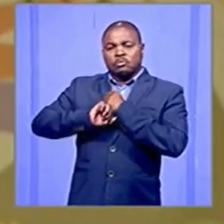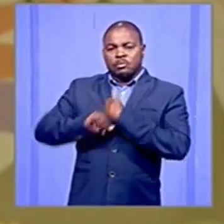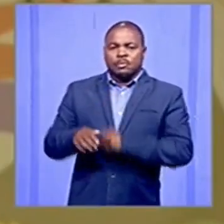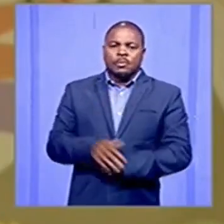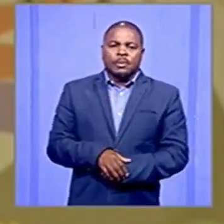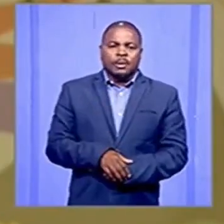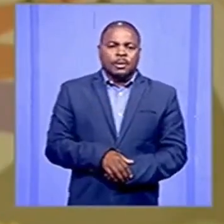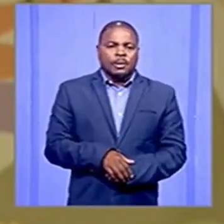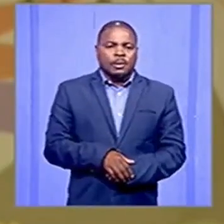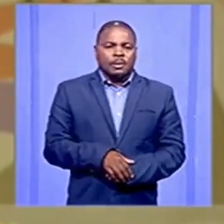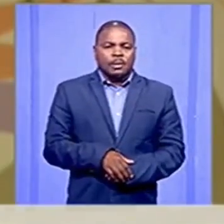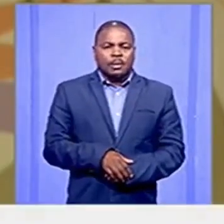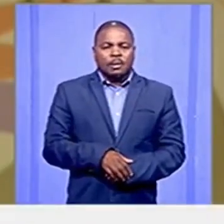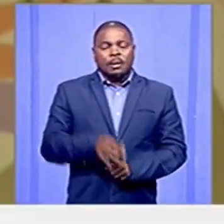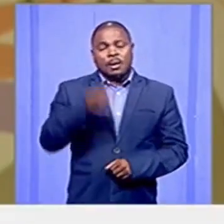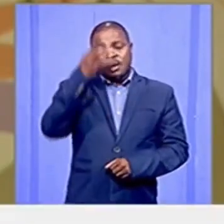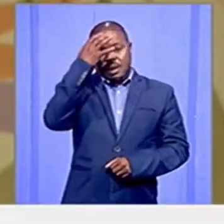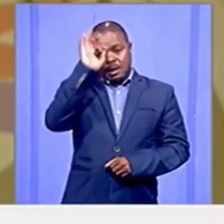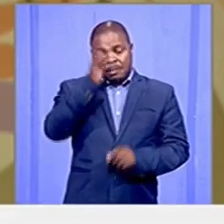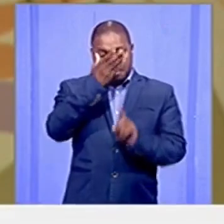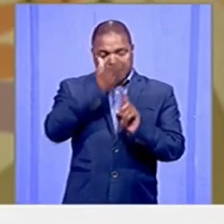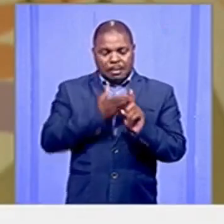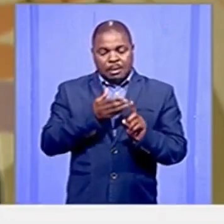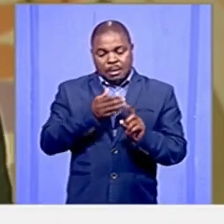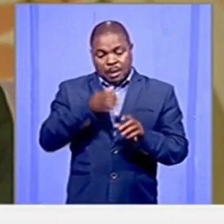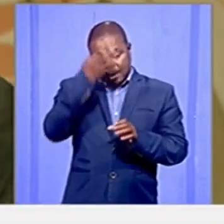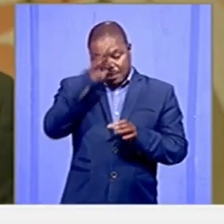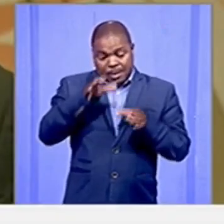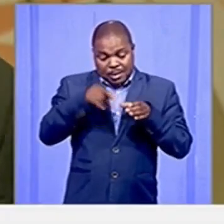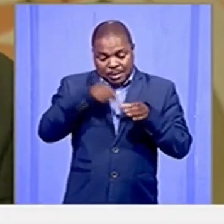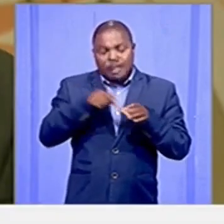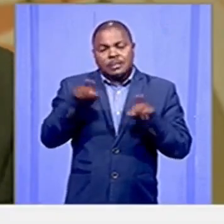Mmuso lona o tla ba le ka mogolo thusang ka ona.